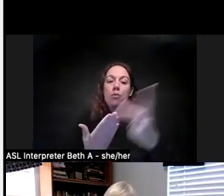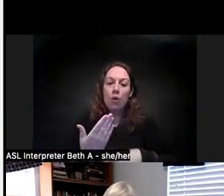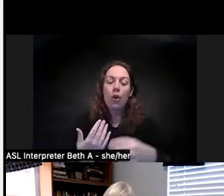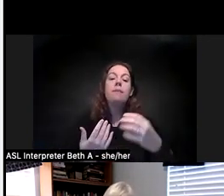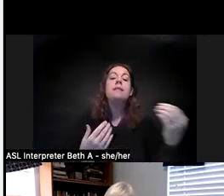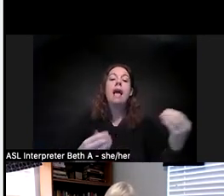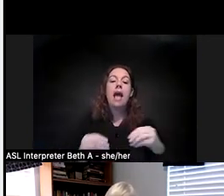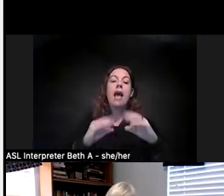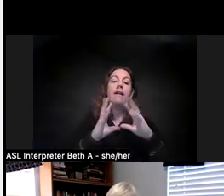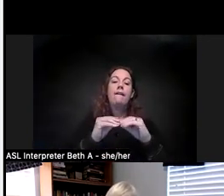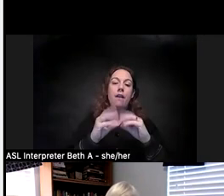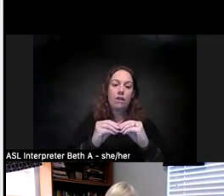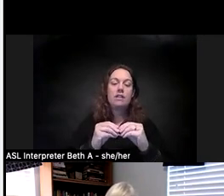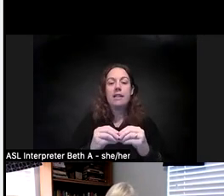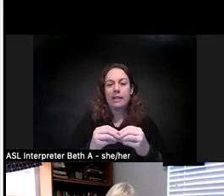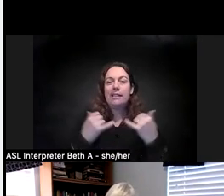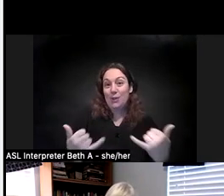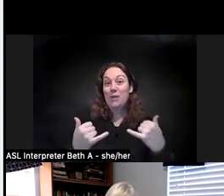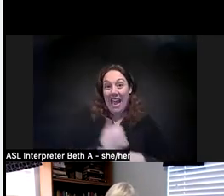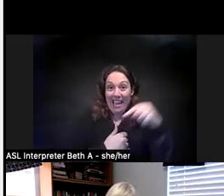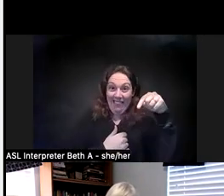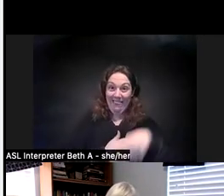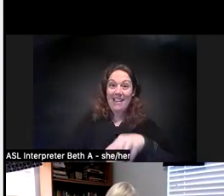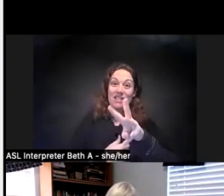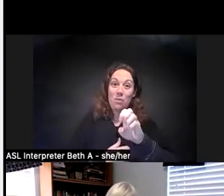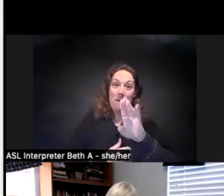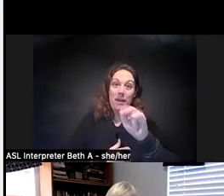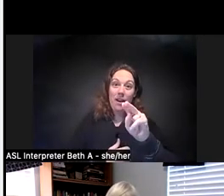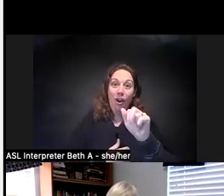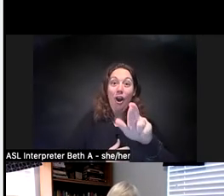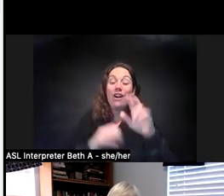perfect example of today. Next, please.